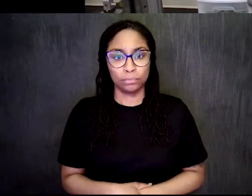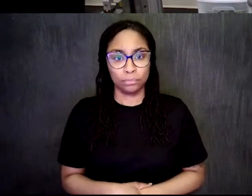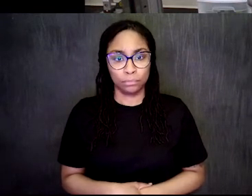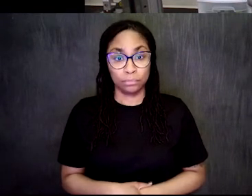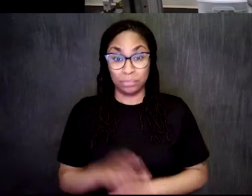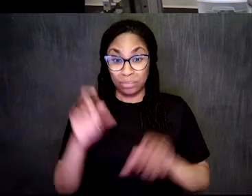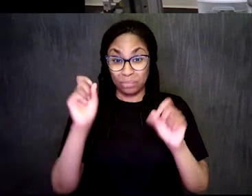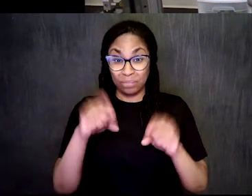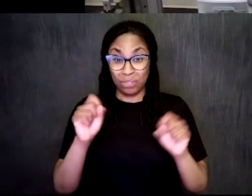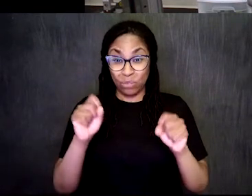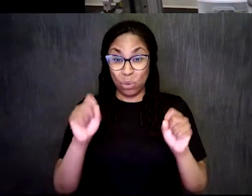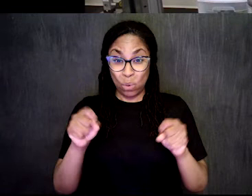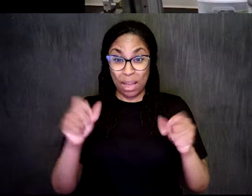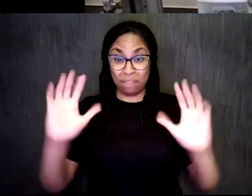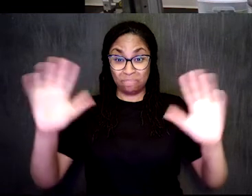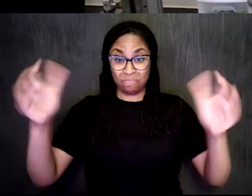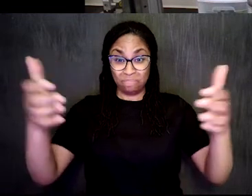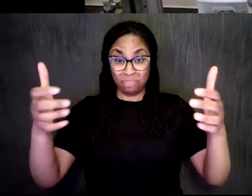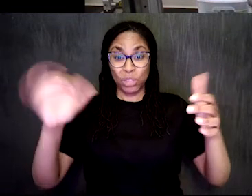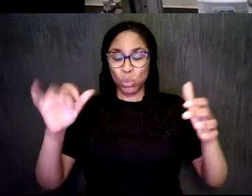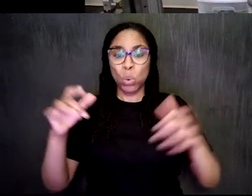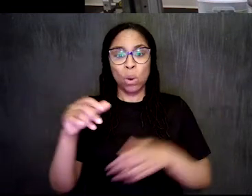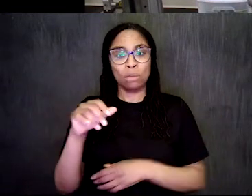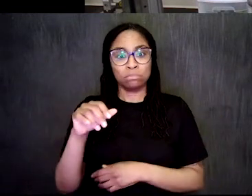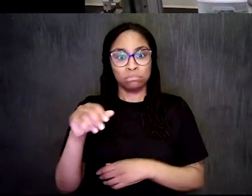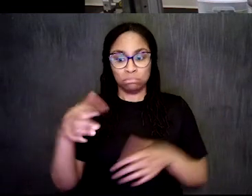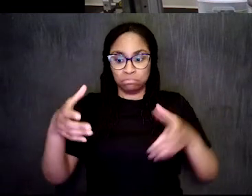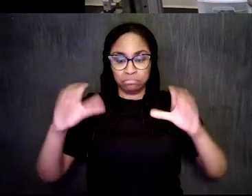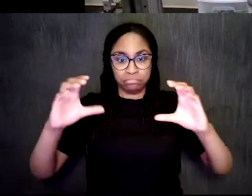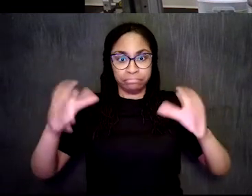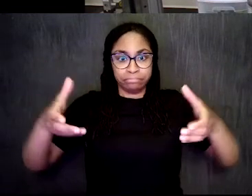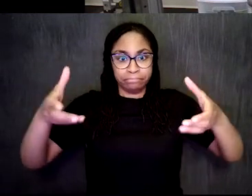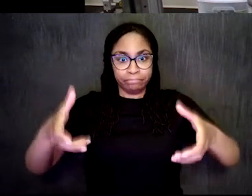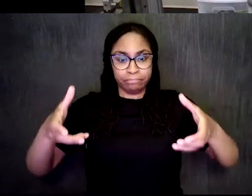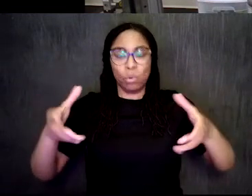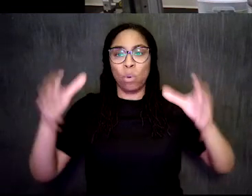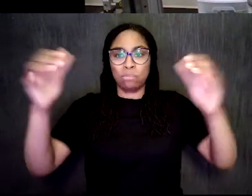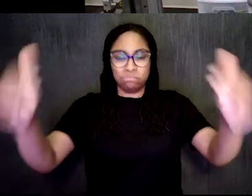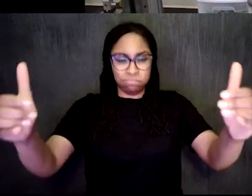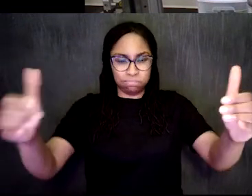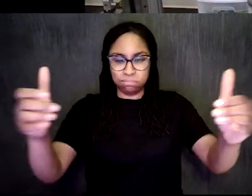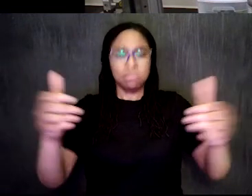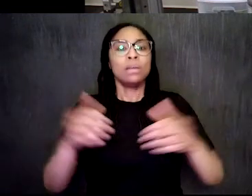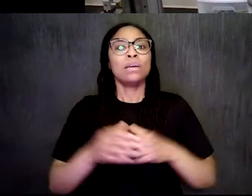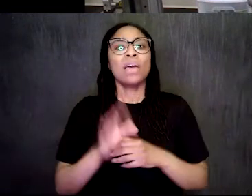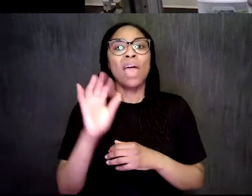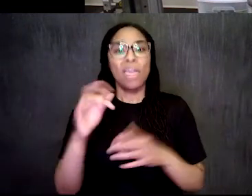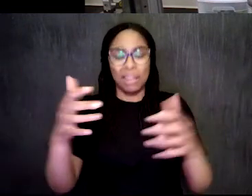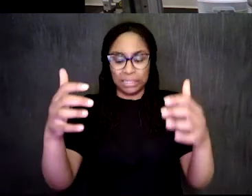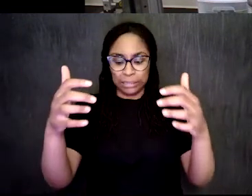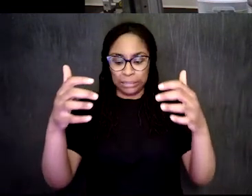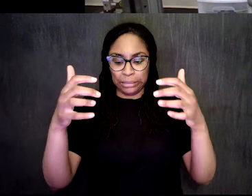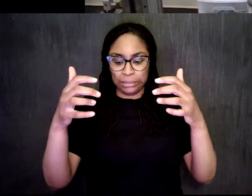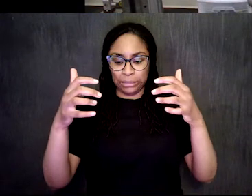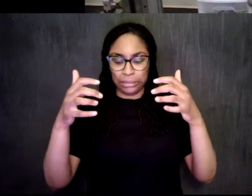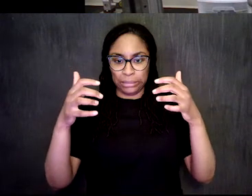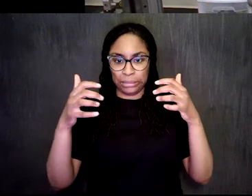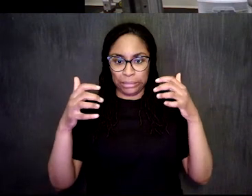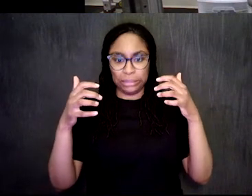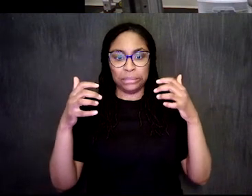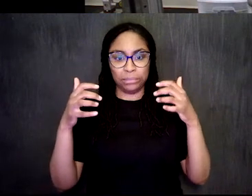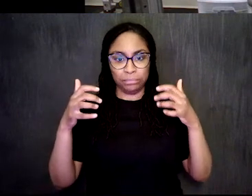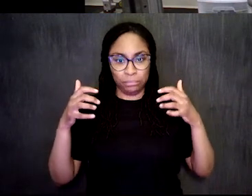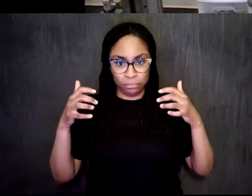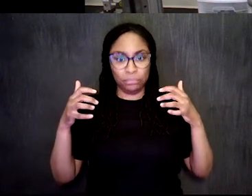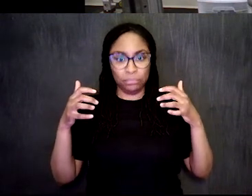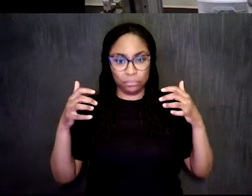onto your ankles, or if you're able to, reach for the bottom of your feet here and try to pull your knees towards